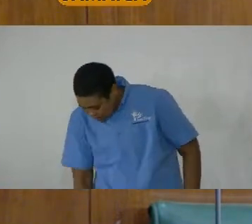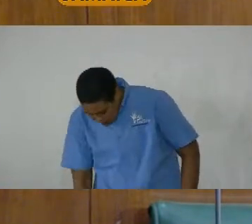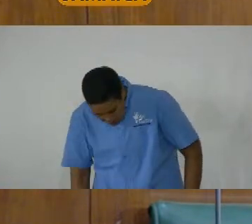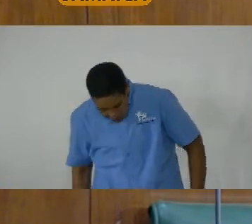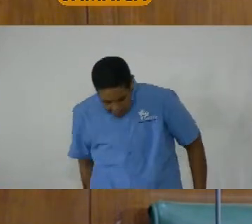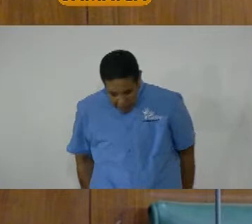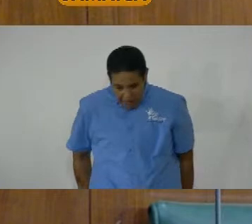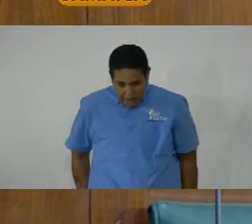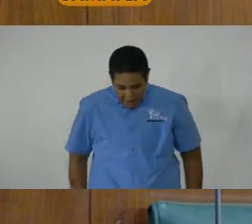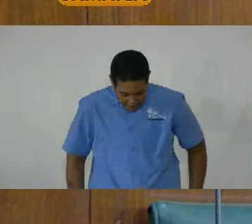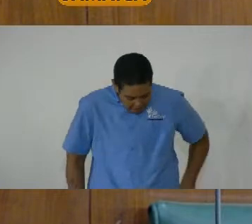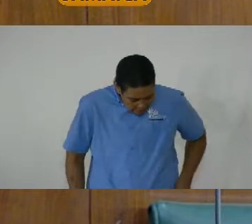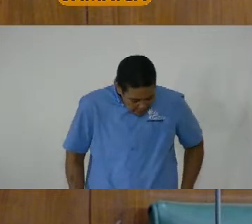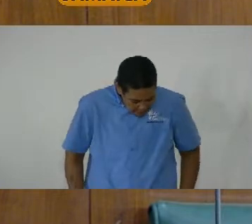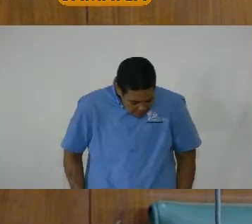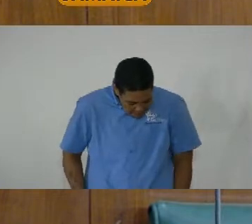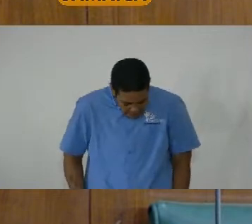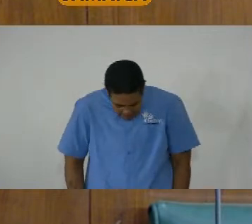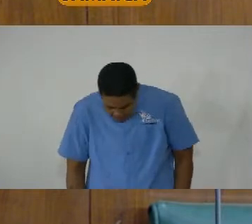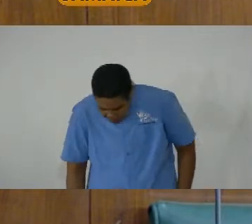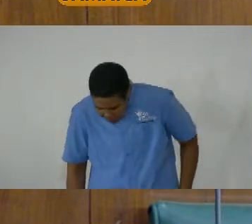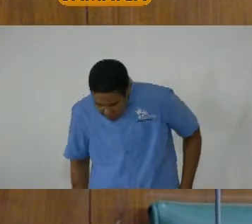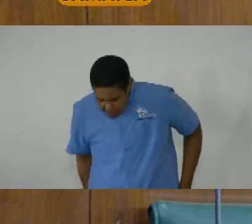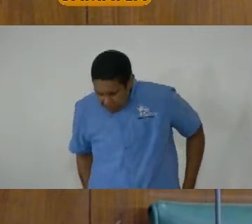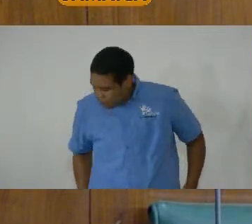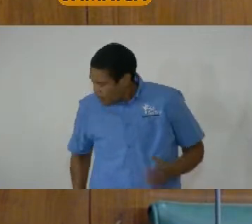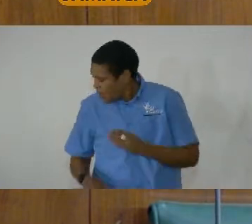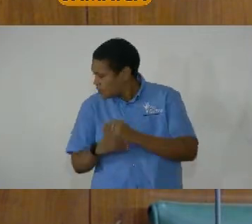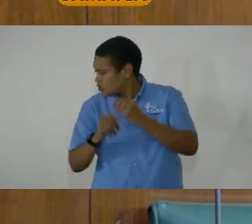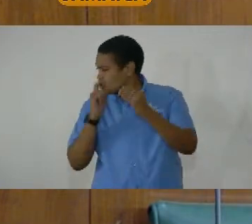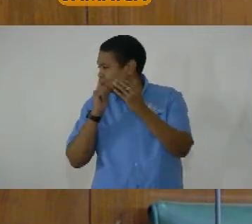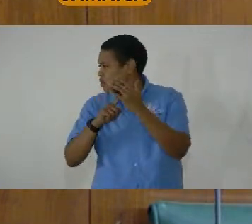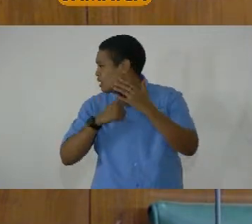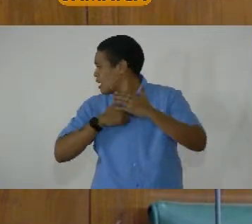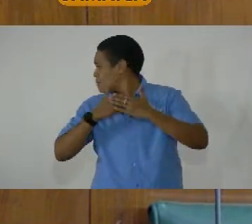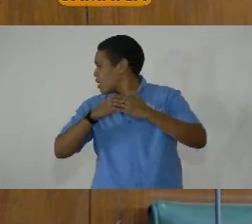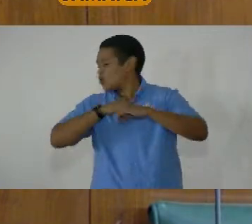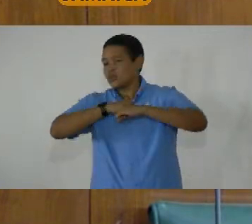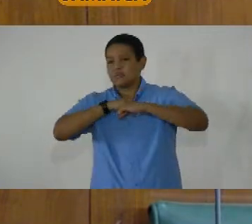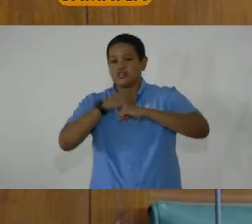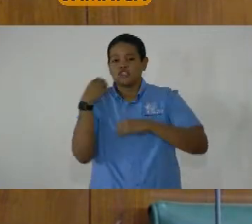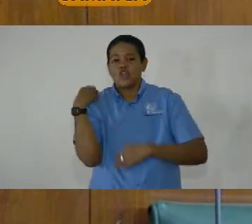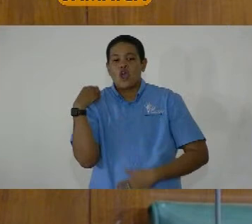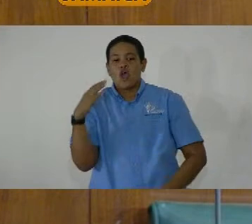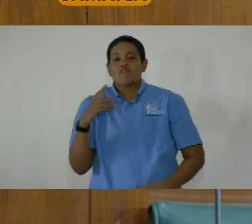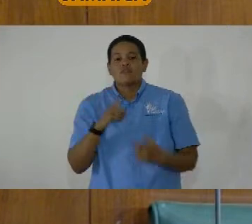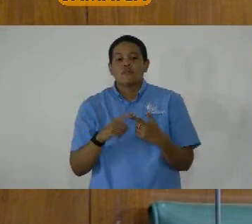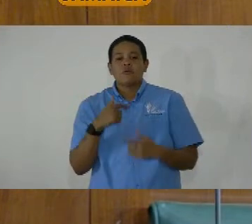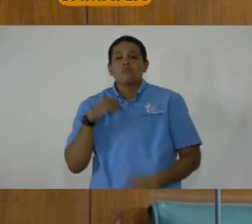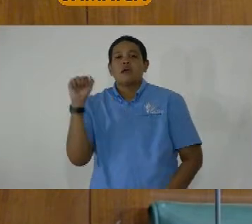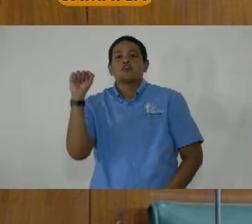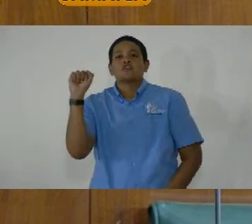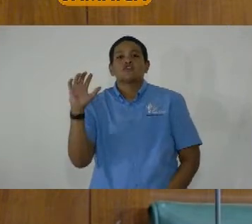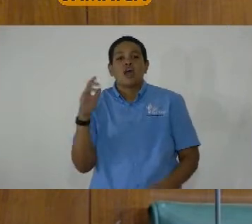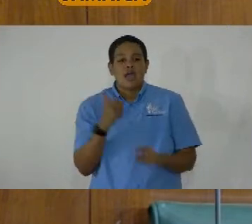Okay. I'd also like to recognize my close protection officer and my driver,